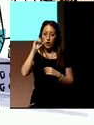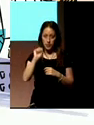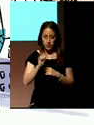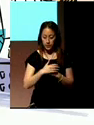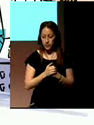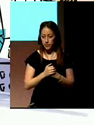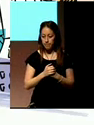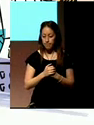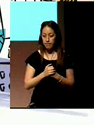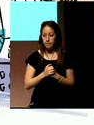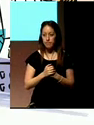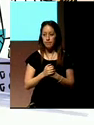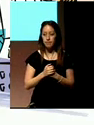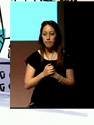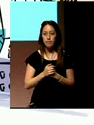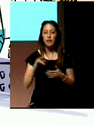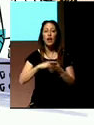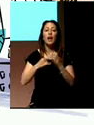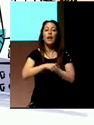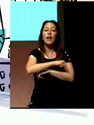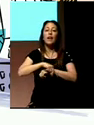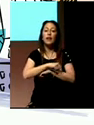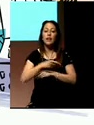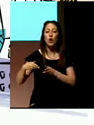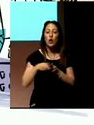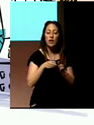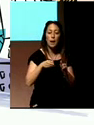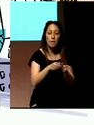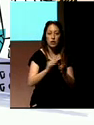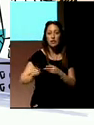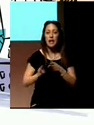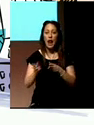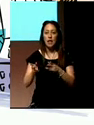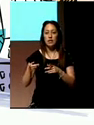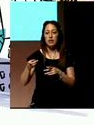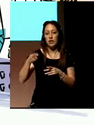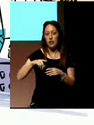He is a PhD civil engineer.